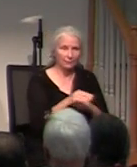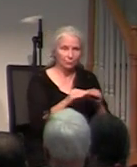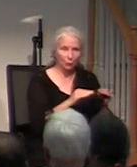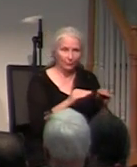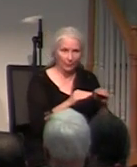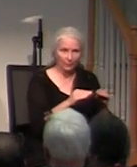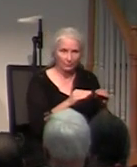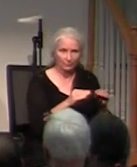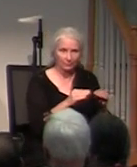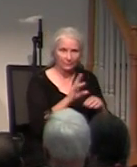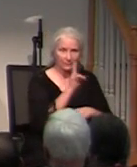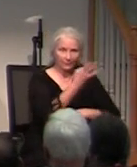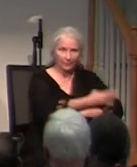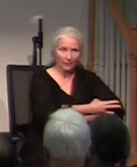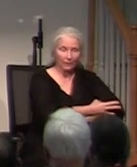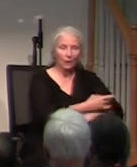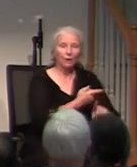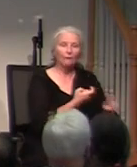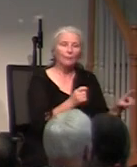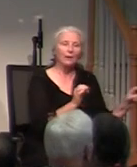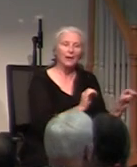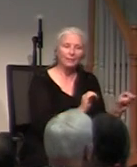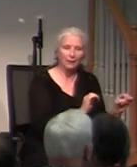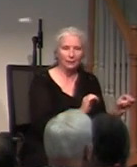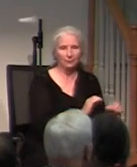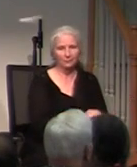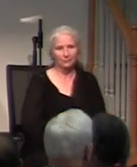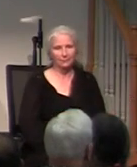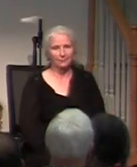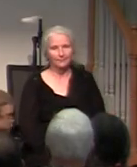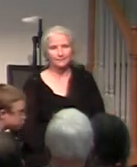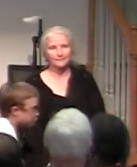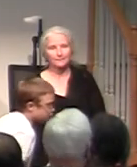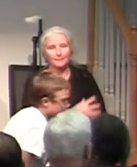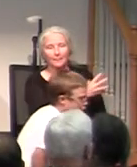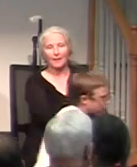by faith versus righteousness by works.